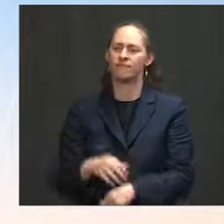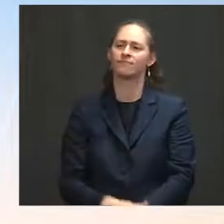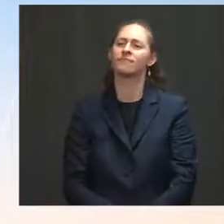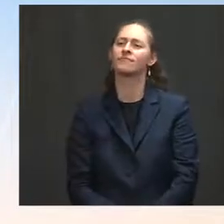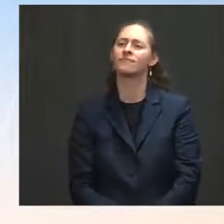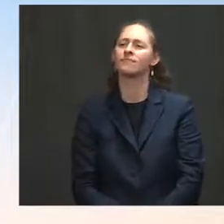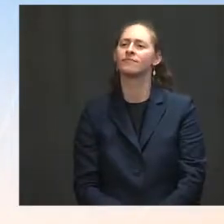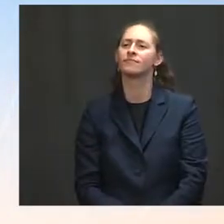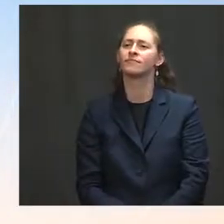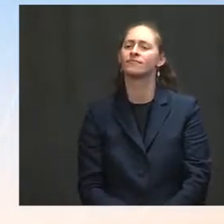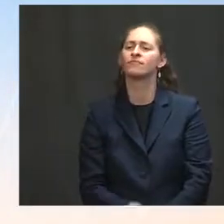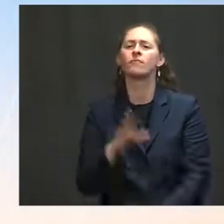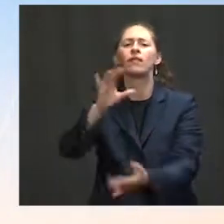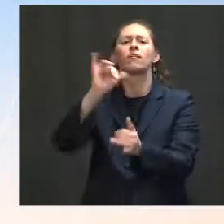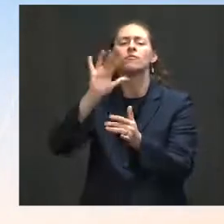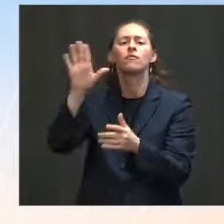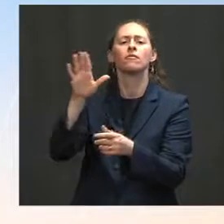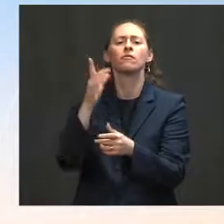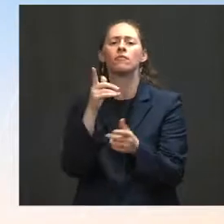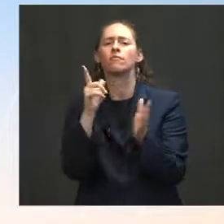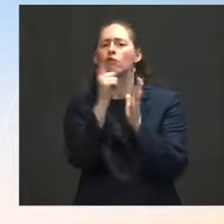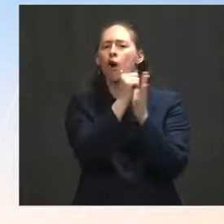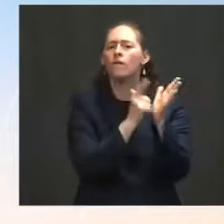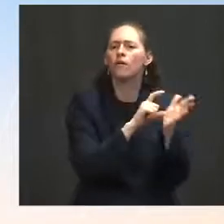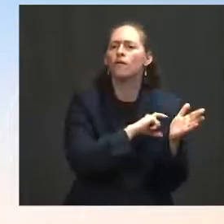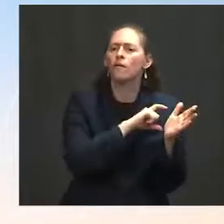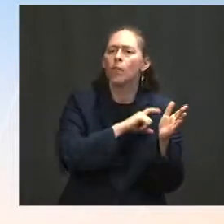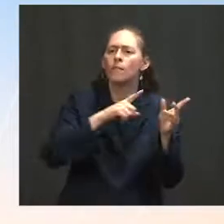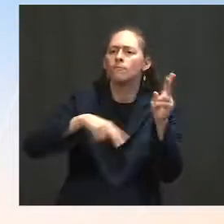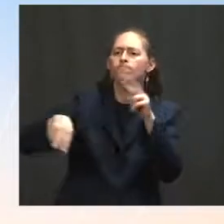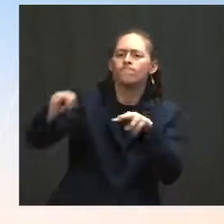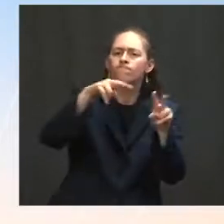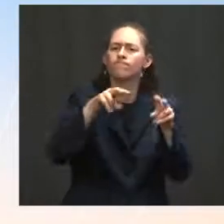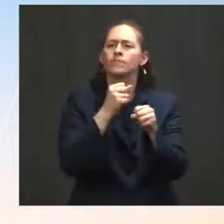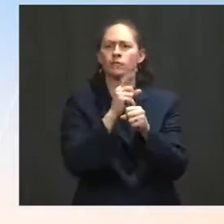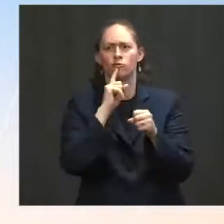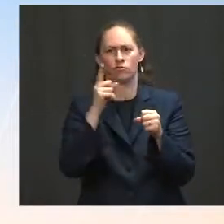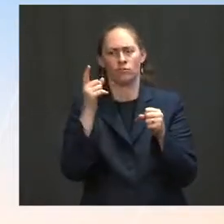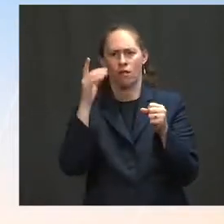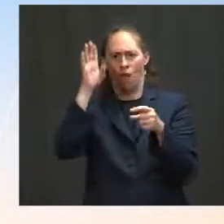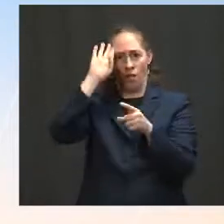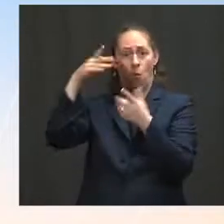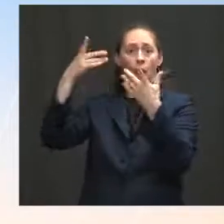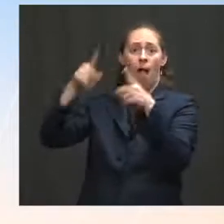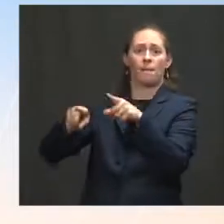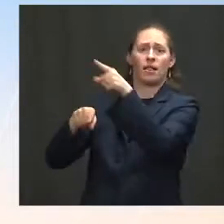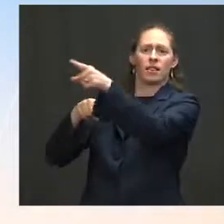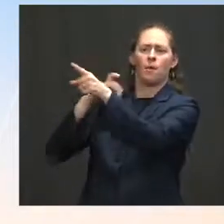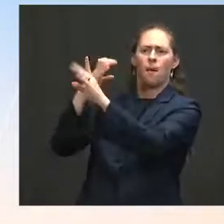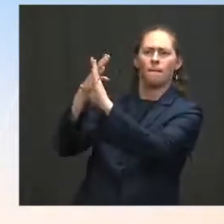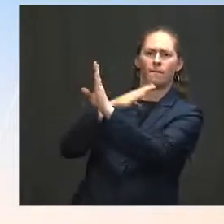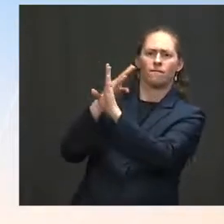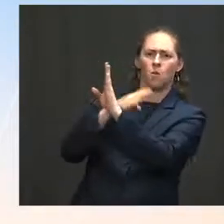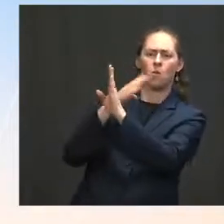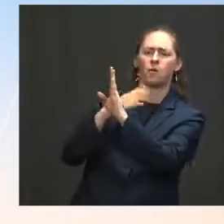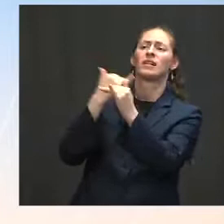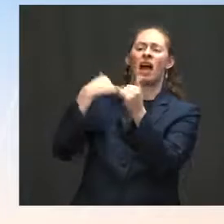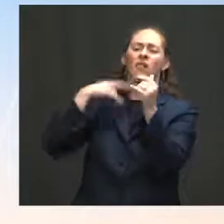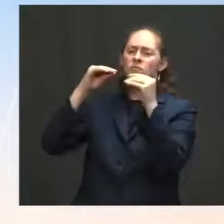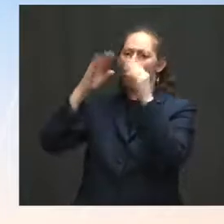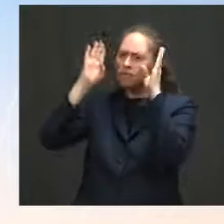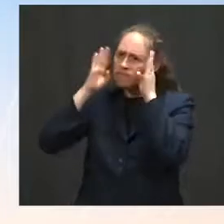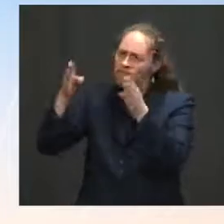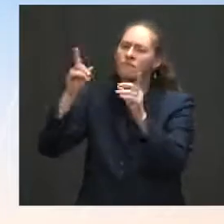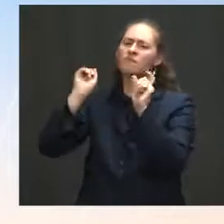the assassination a few days ago, continues to be. And the U.S. Department of State's Bureau of International Narcotics and Law Enforcement Affairs